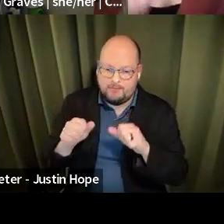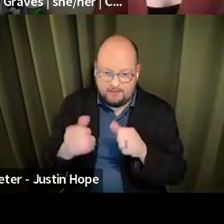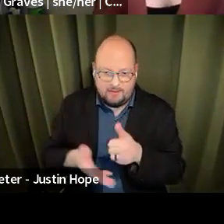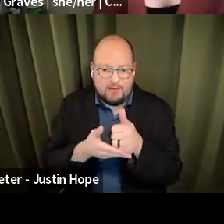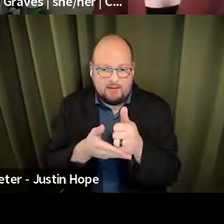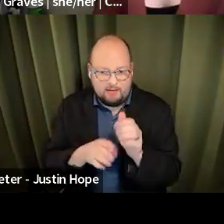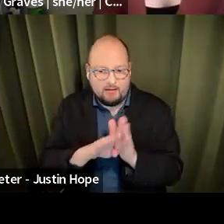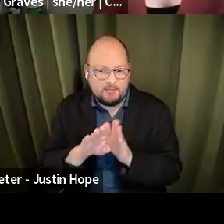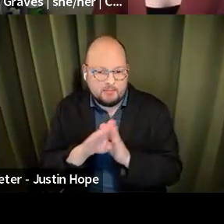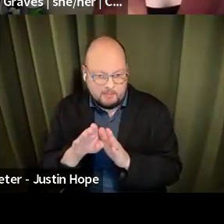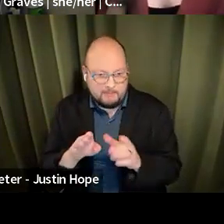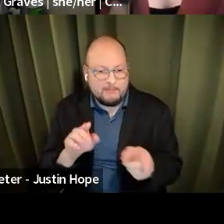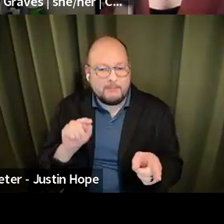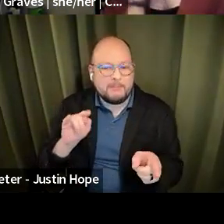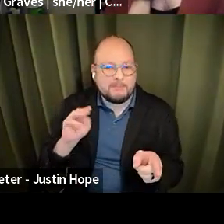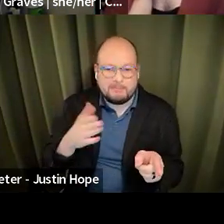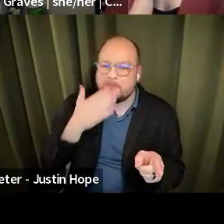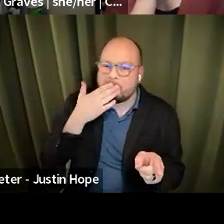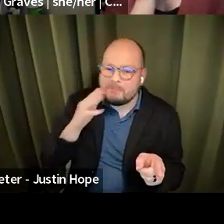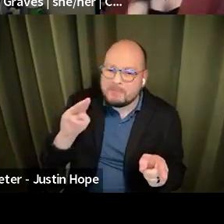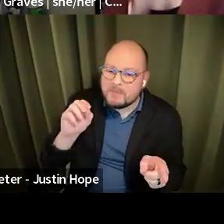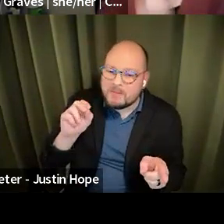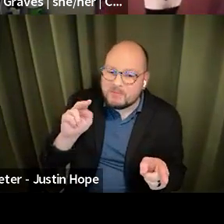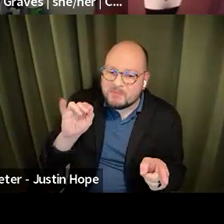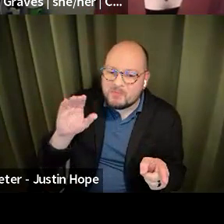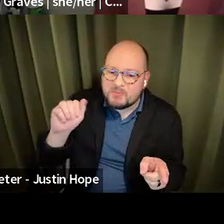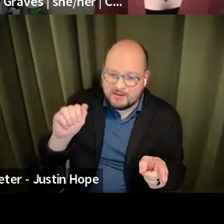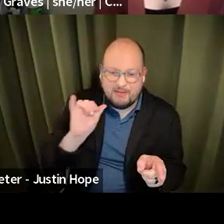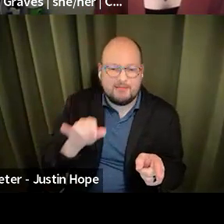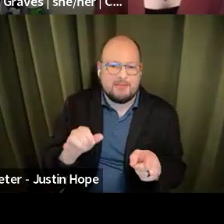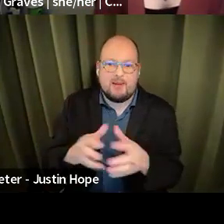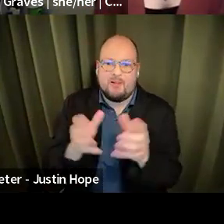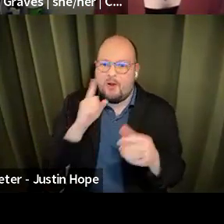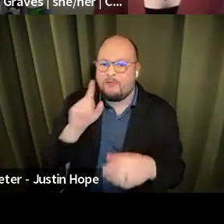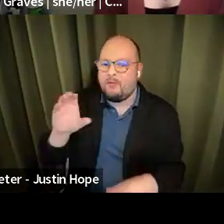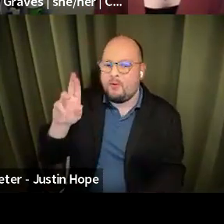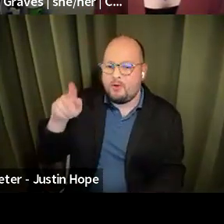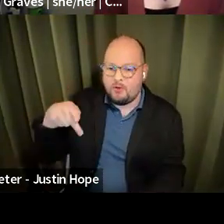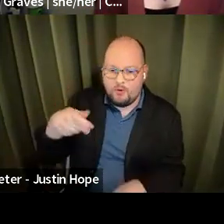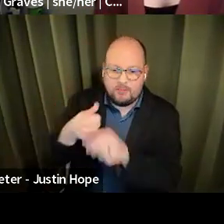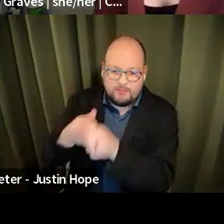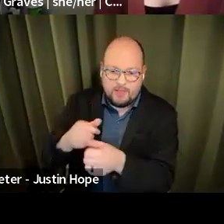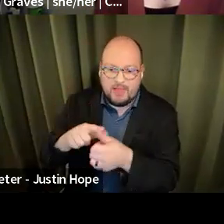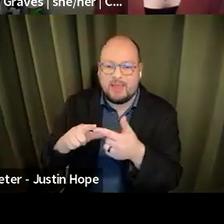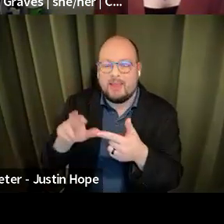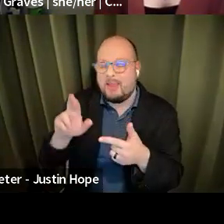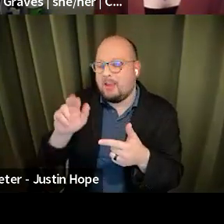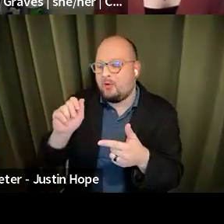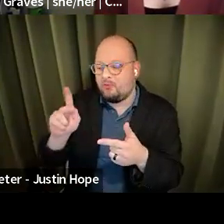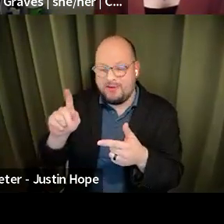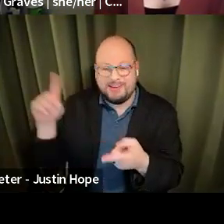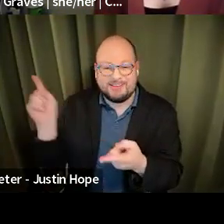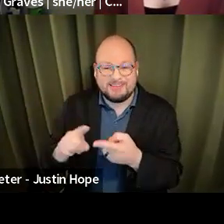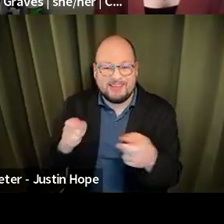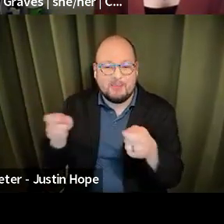comment that I was going to make. That's a huge, huge piece of it. Corporate compliance, risk management, sometimes the hospital lawyers. If